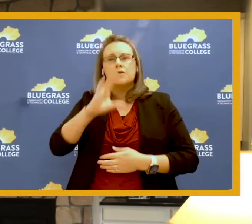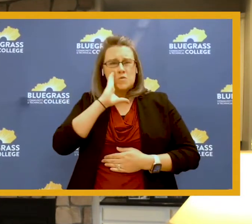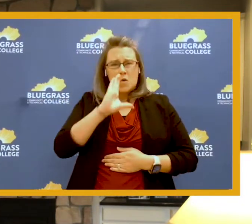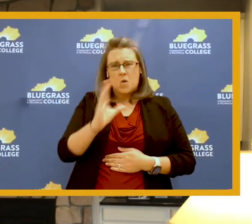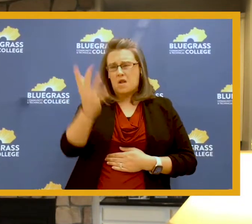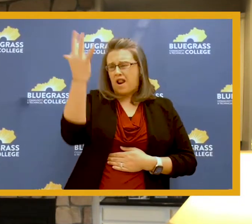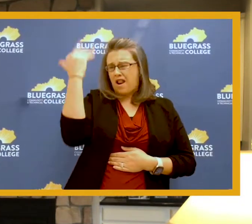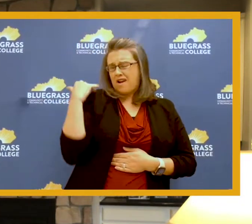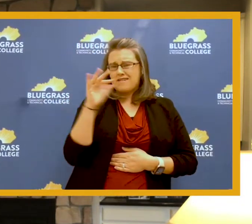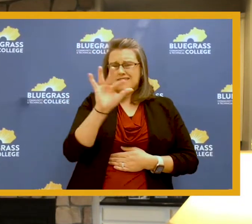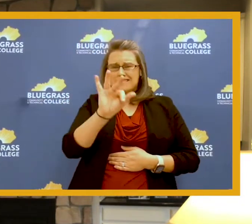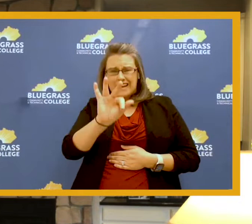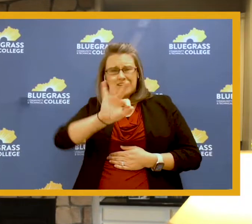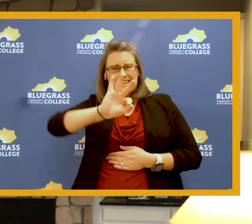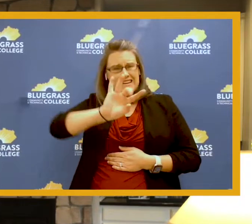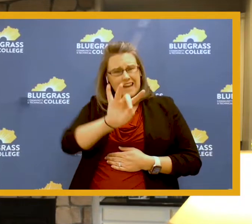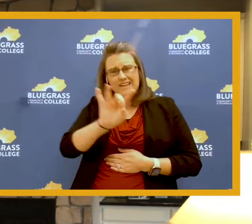Recession of